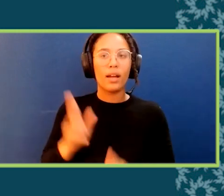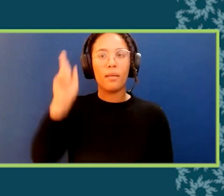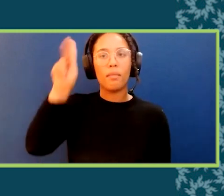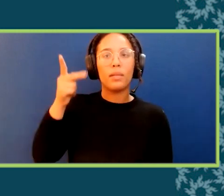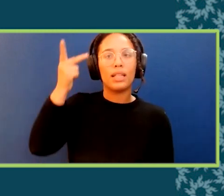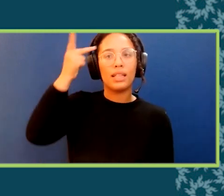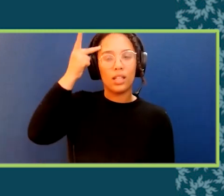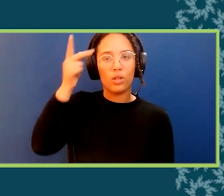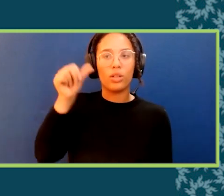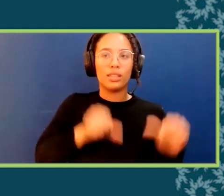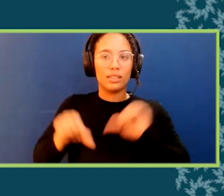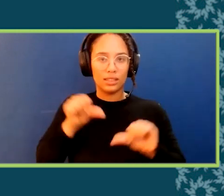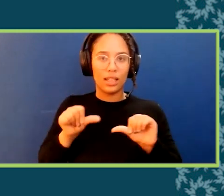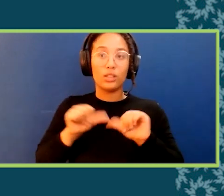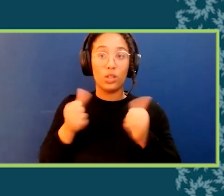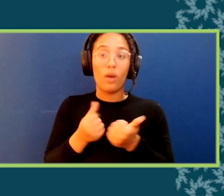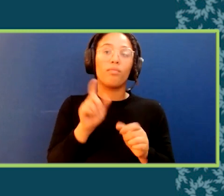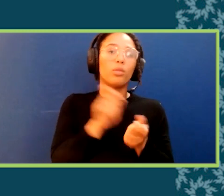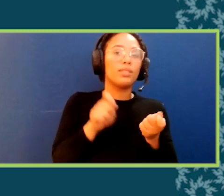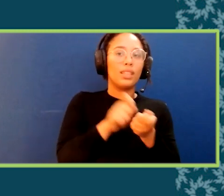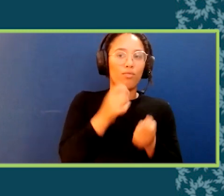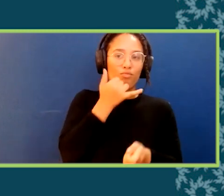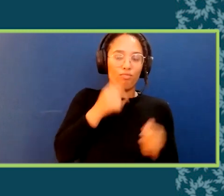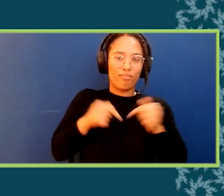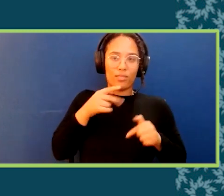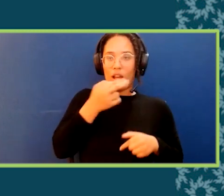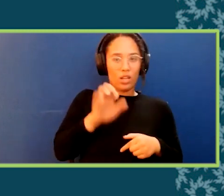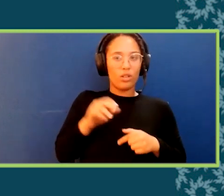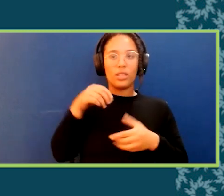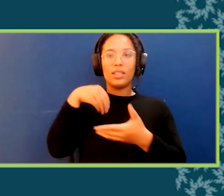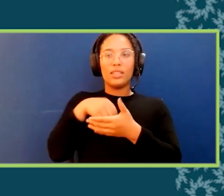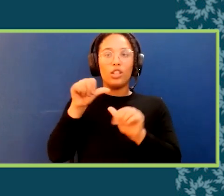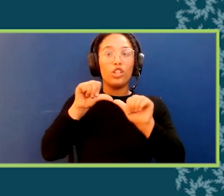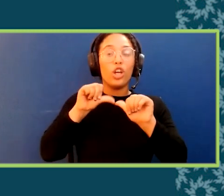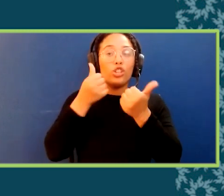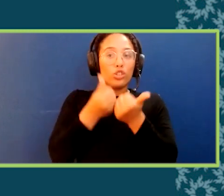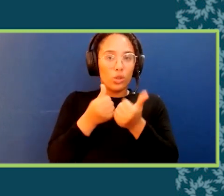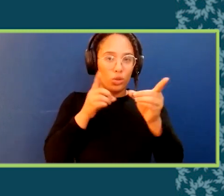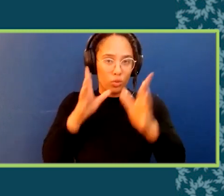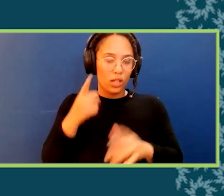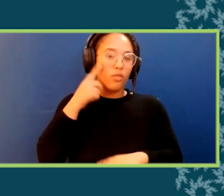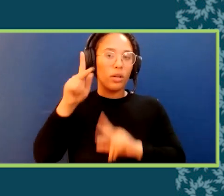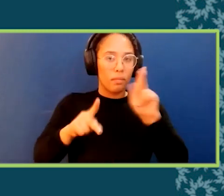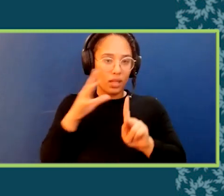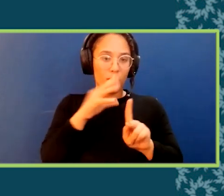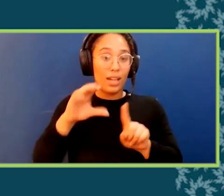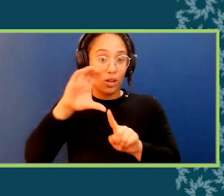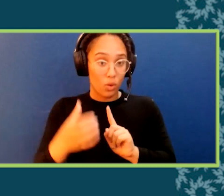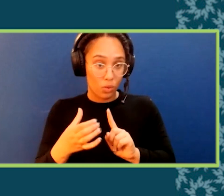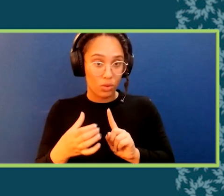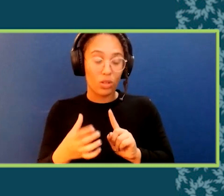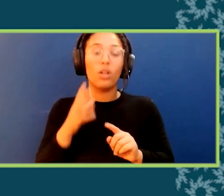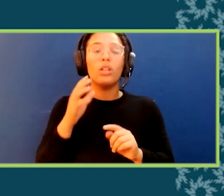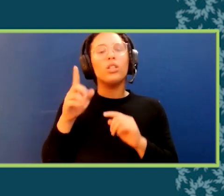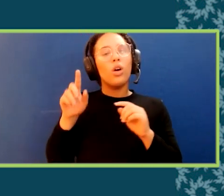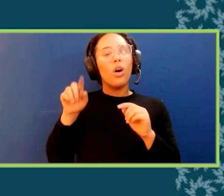to name that little thing that popped up in your mind when you read HR leader and